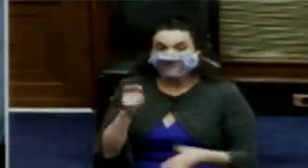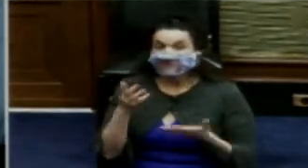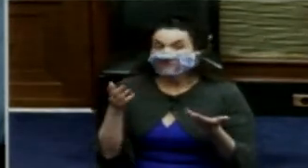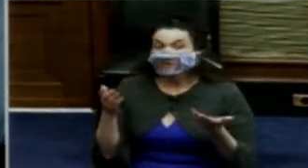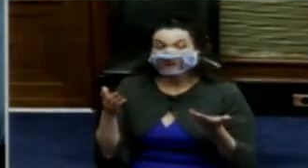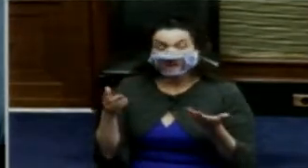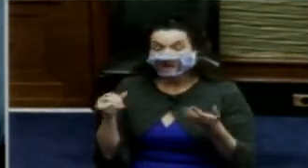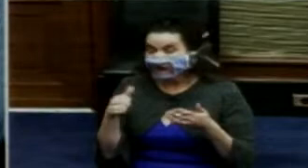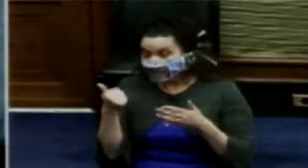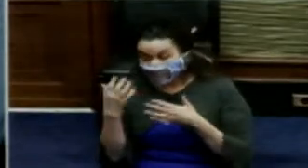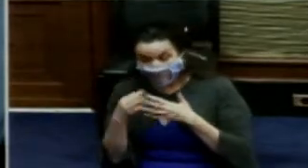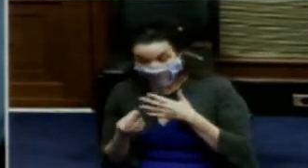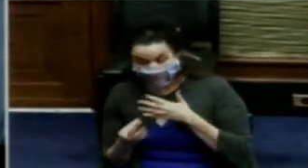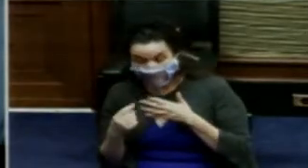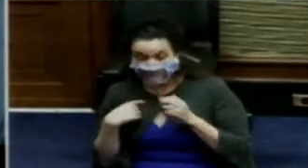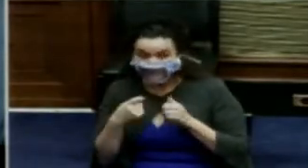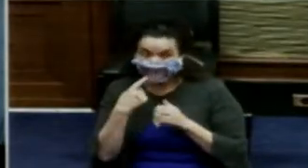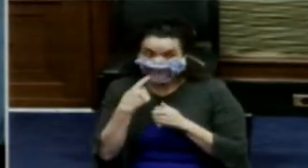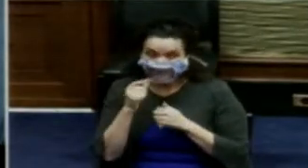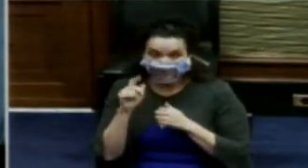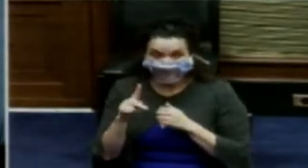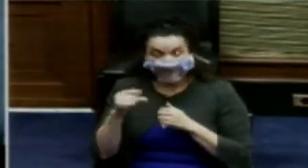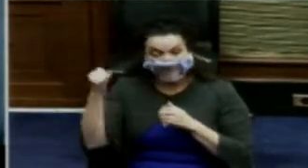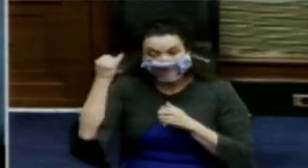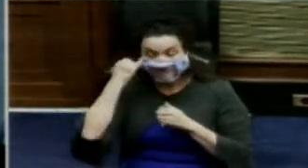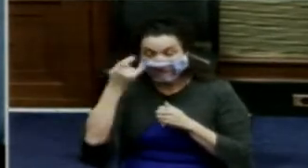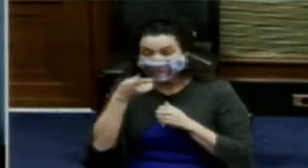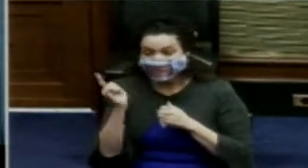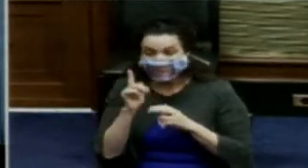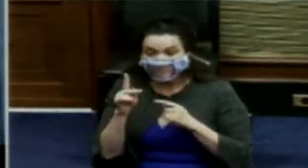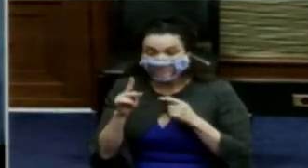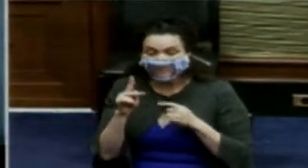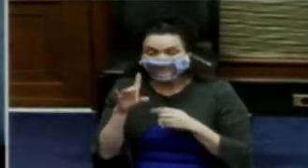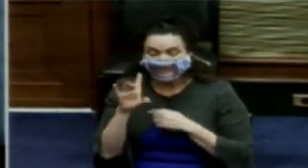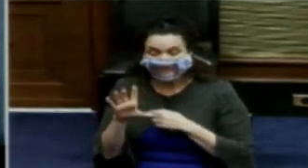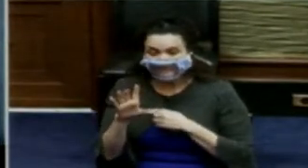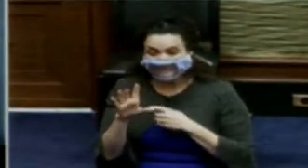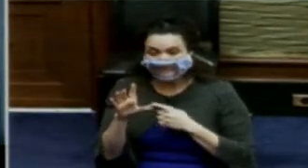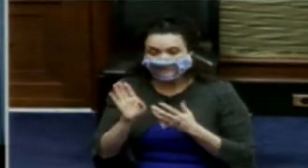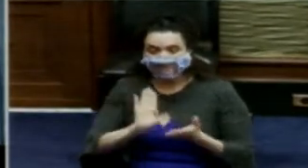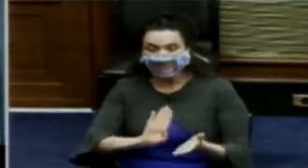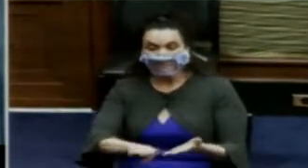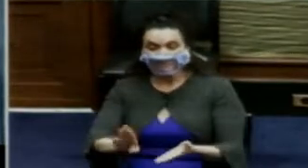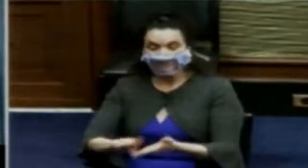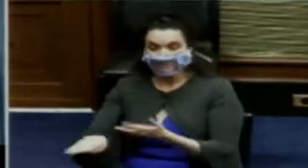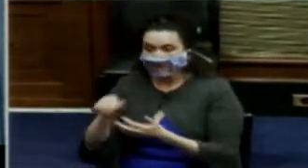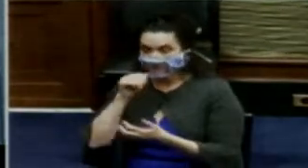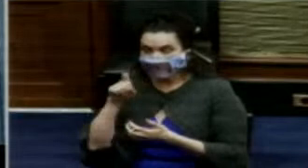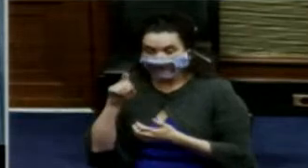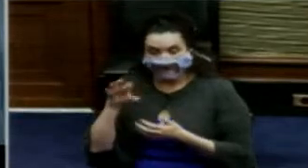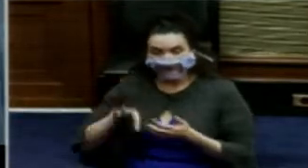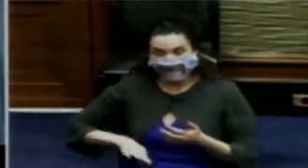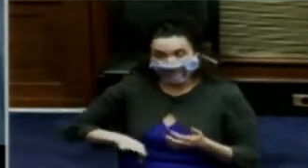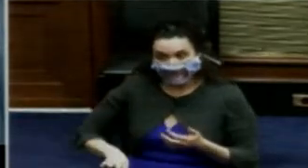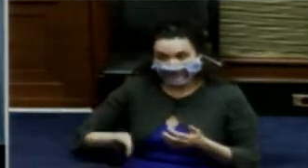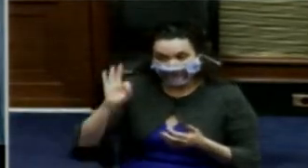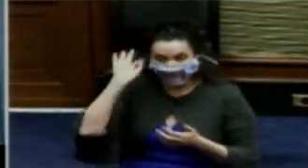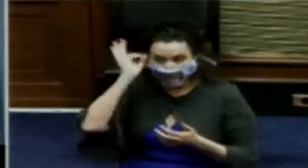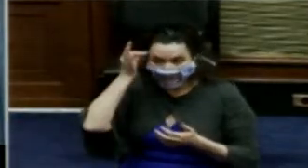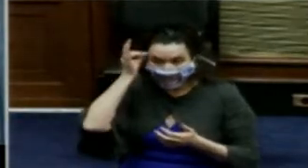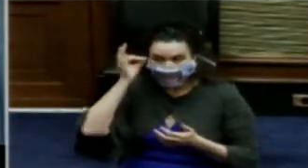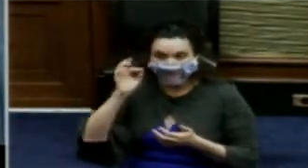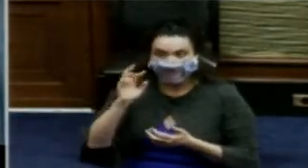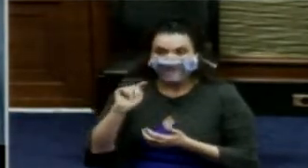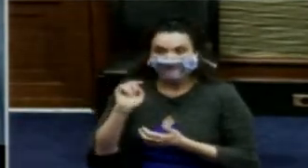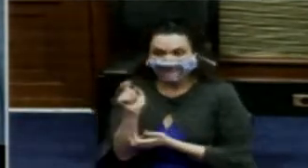then is we could say, all right, what if the residents of DC were exempt from federal taxes? Now you have representation already when it